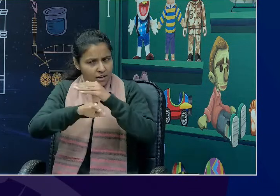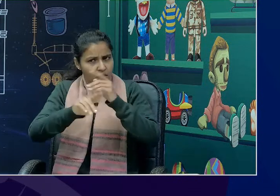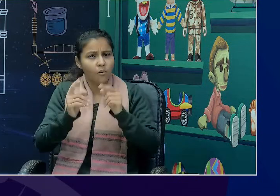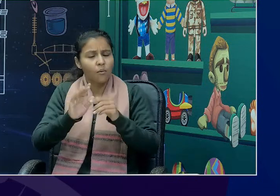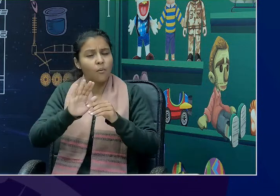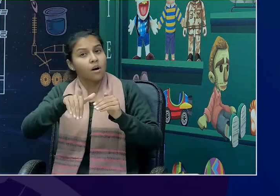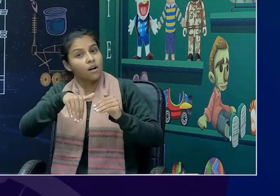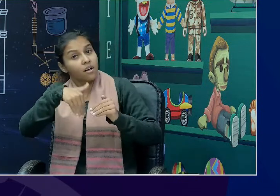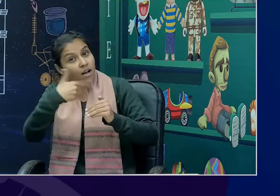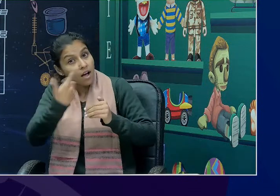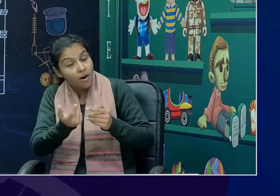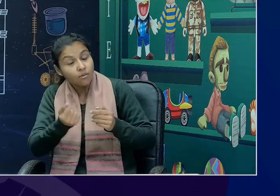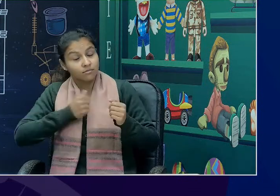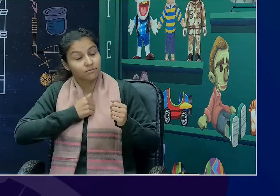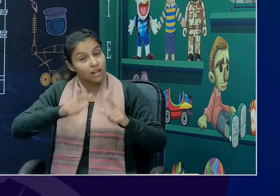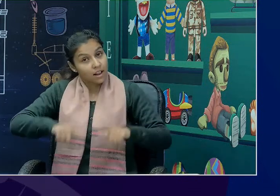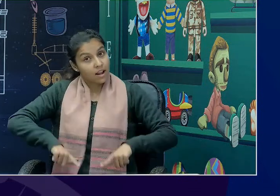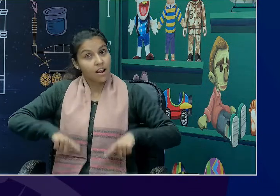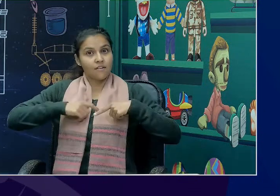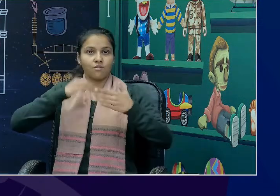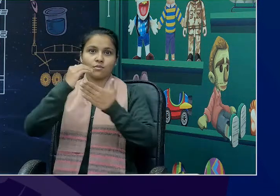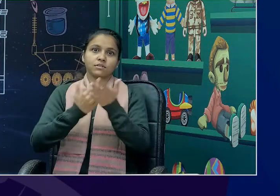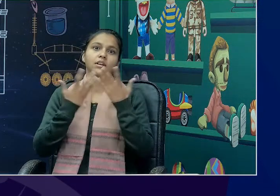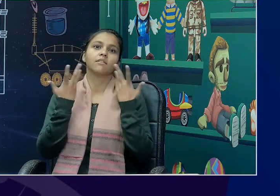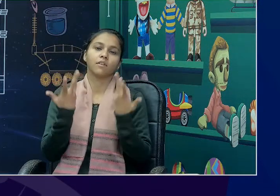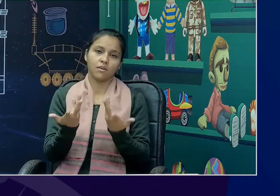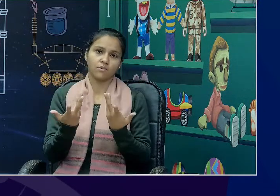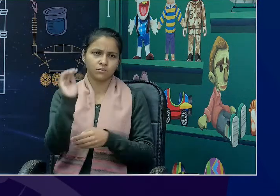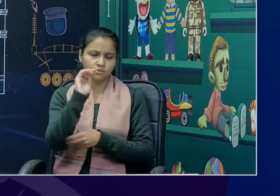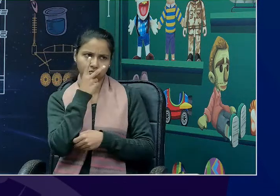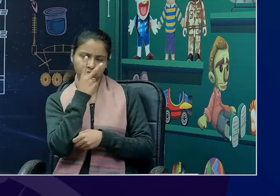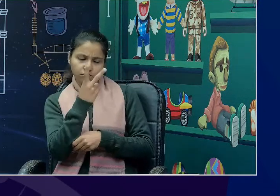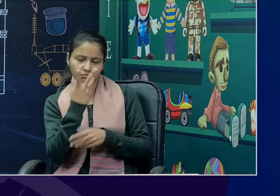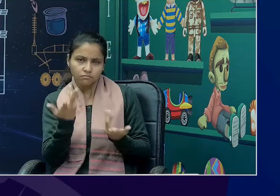and how his life was saved. So moving on,